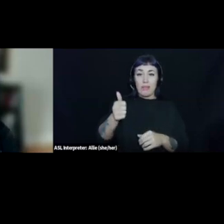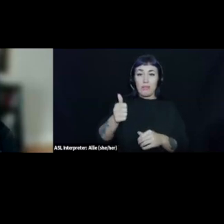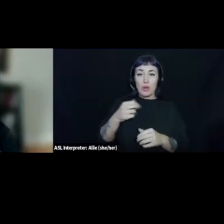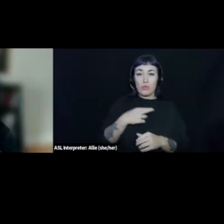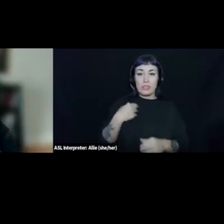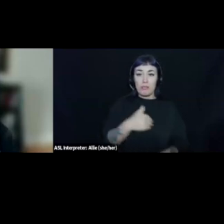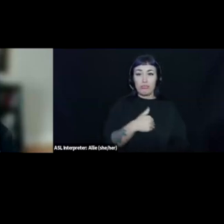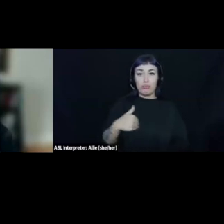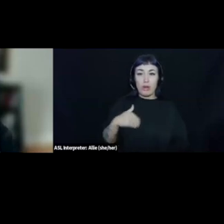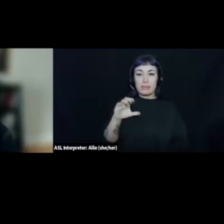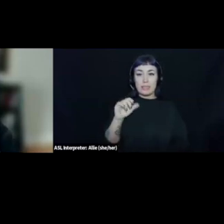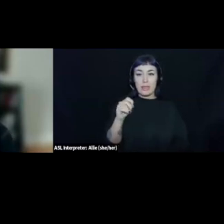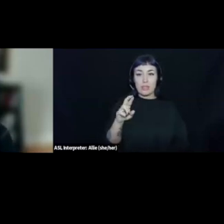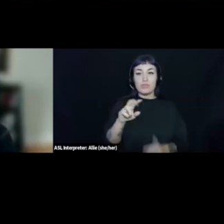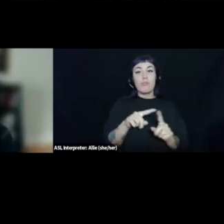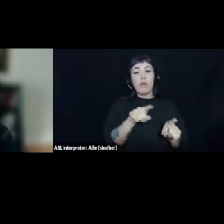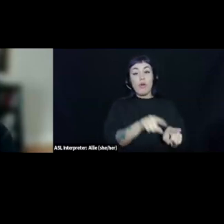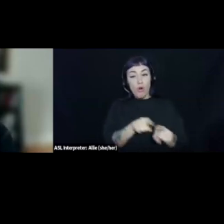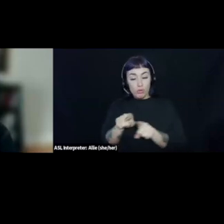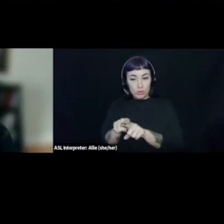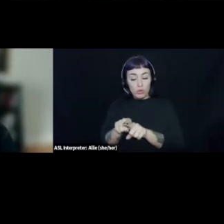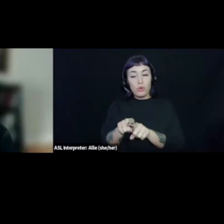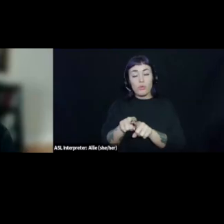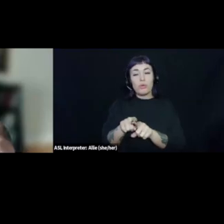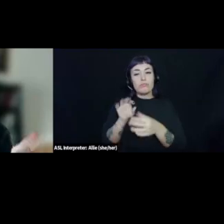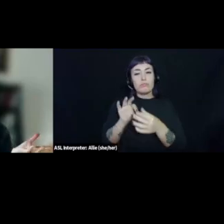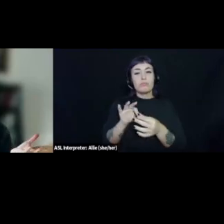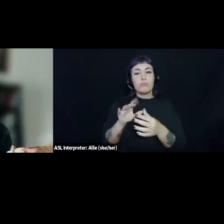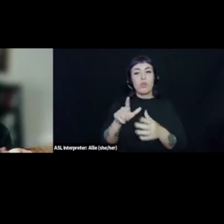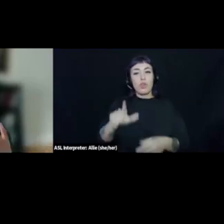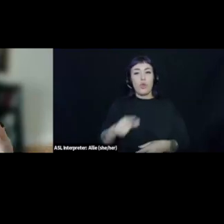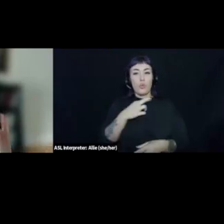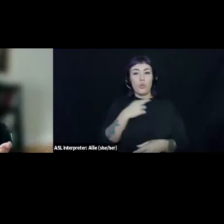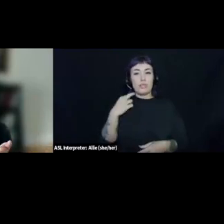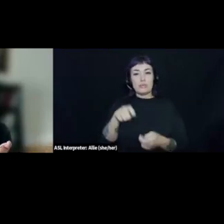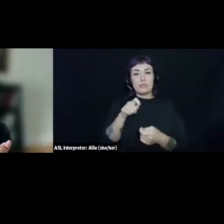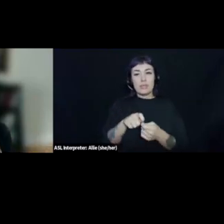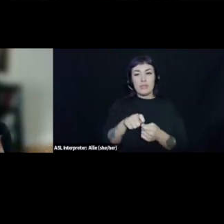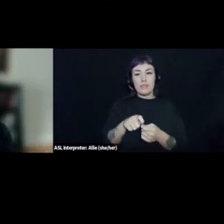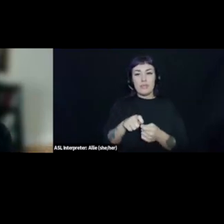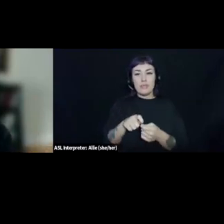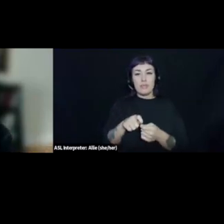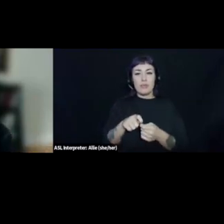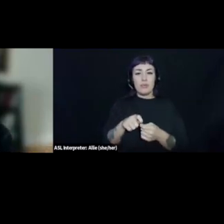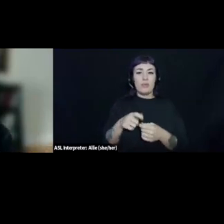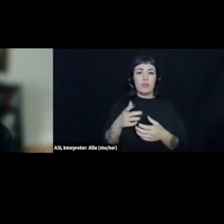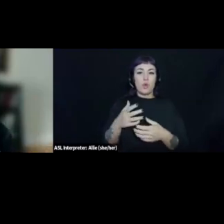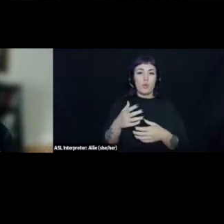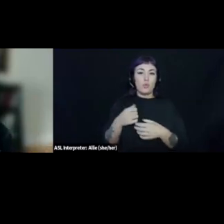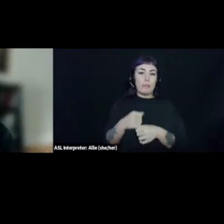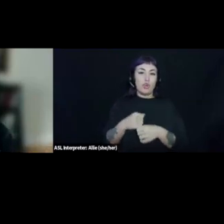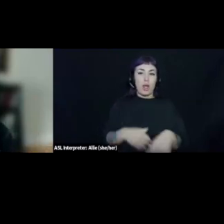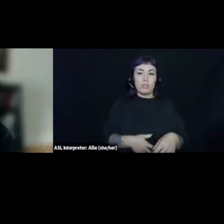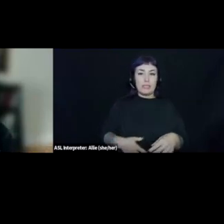breast cancer, but it's also associated with a lowered risk of certain reproductive tract cancers.